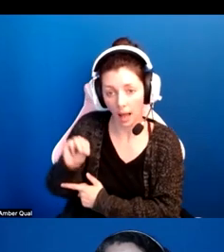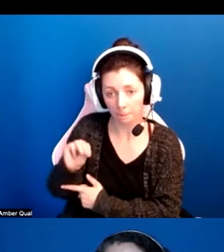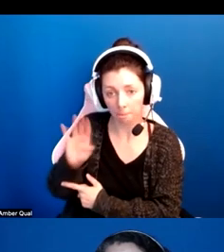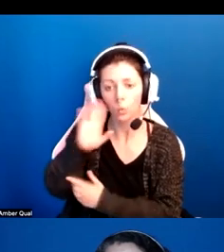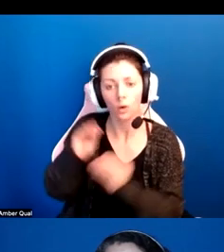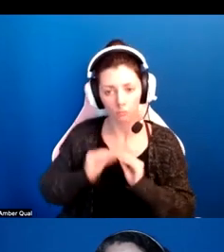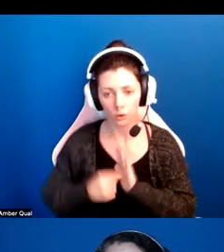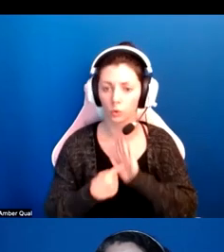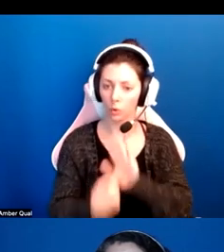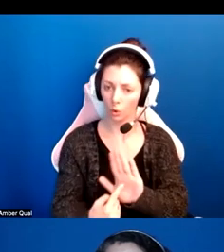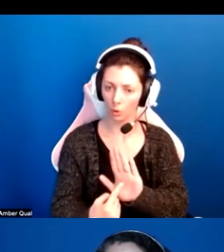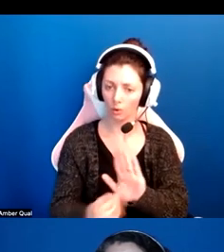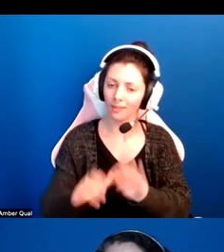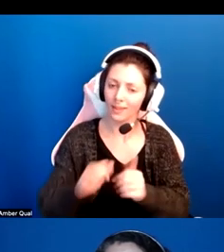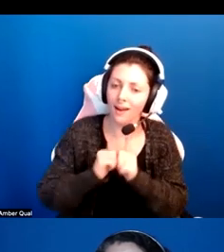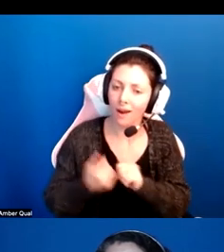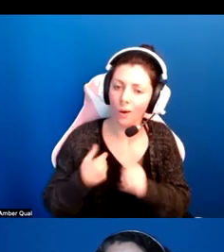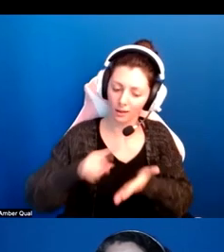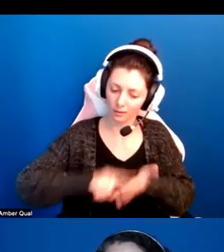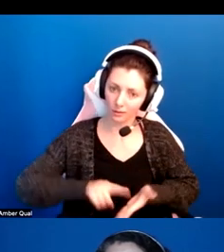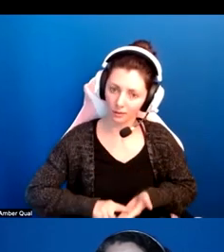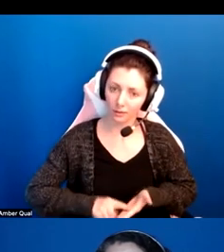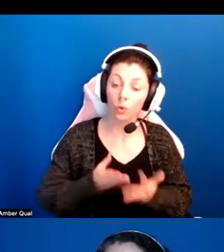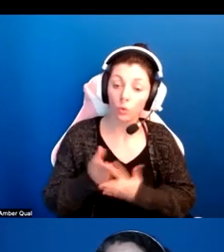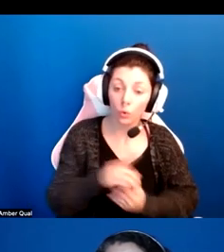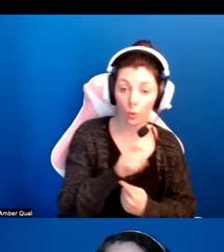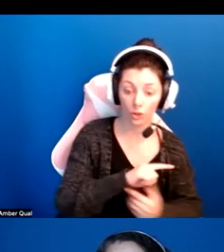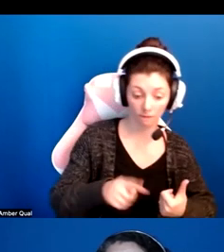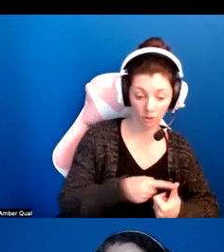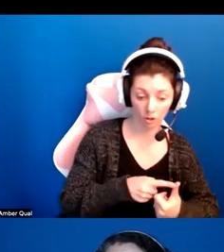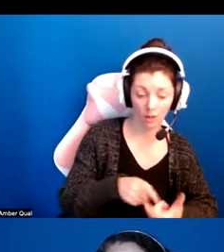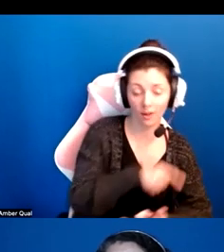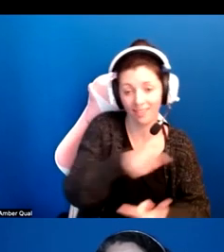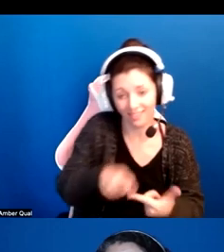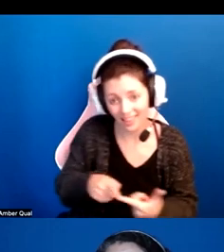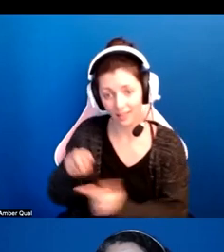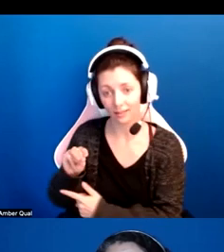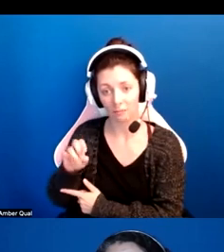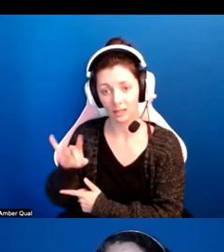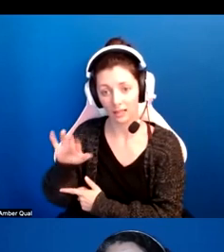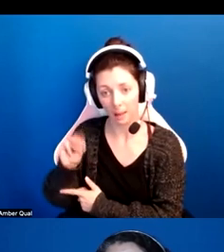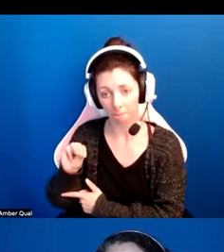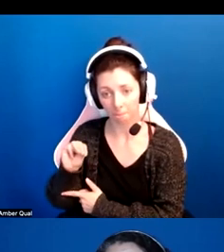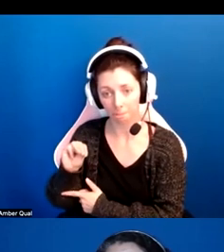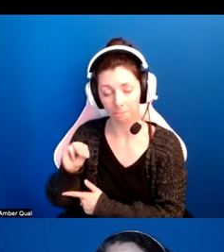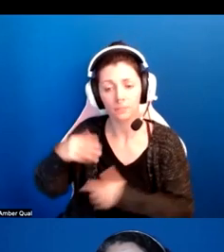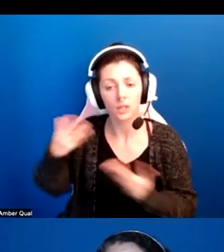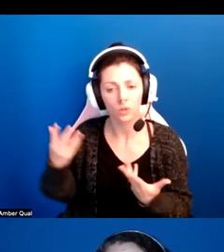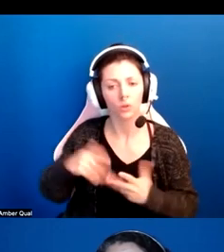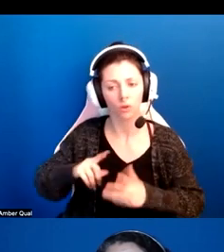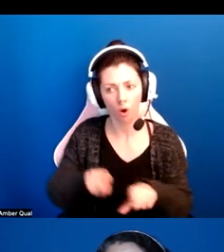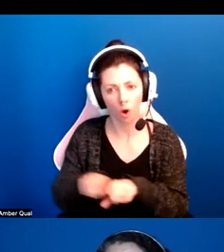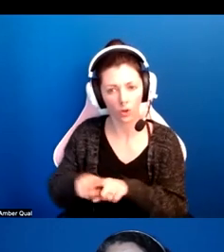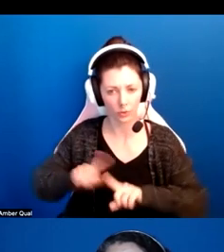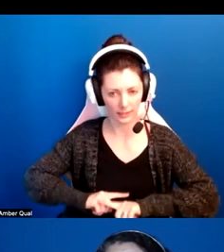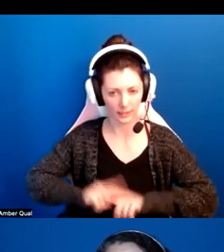how I investigate it. It's kind of through the questions first and then the medium. So that's why they're all so different. Like